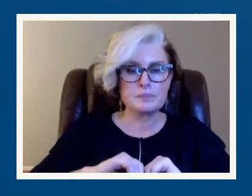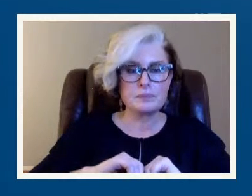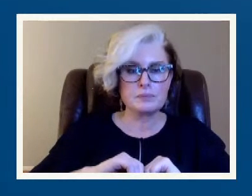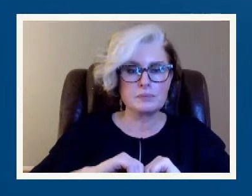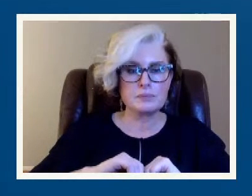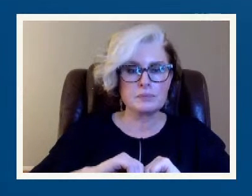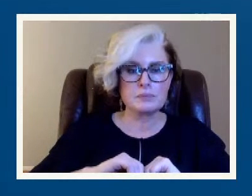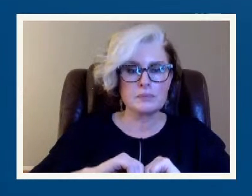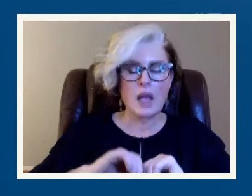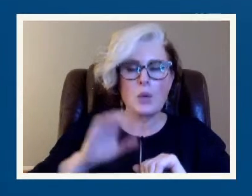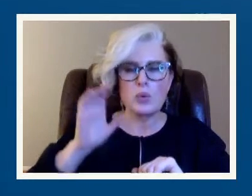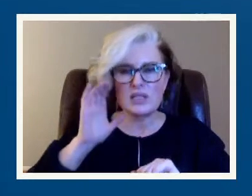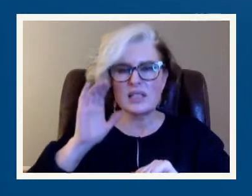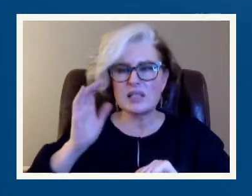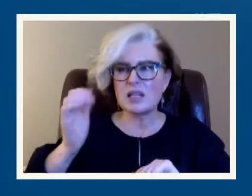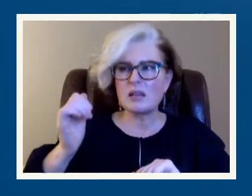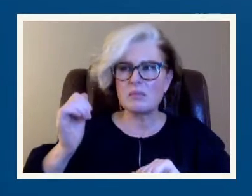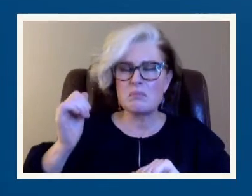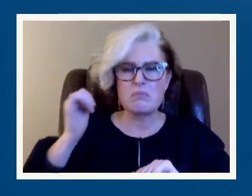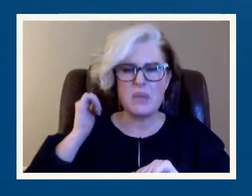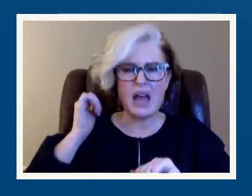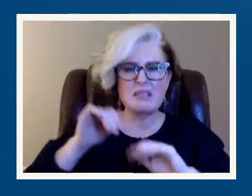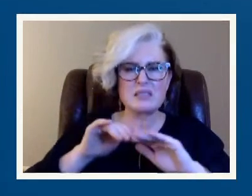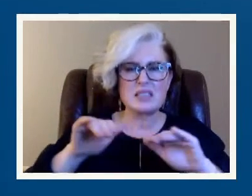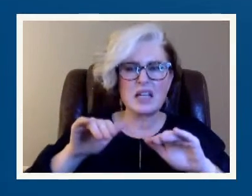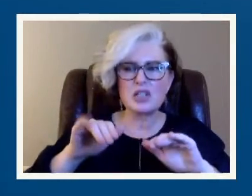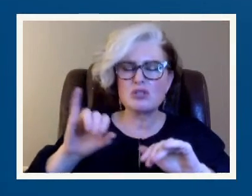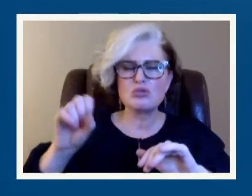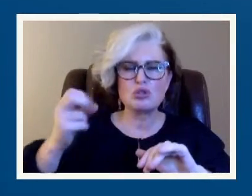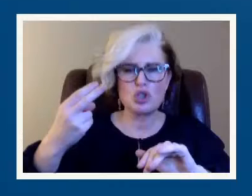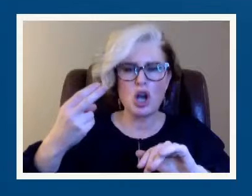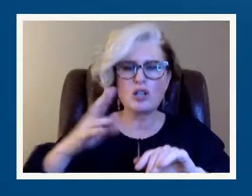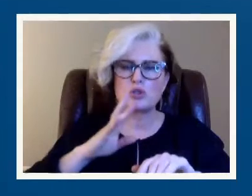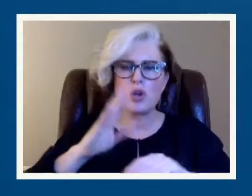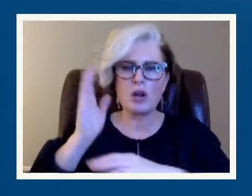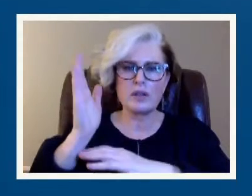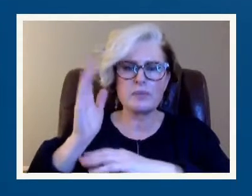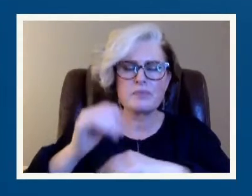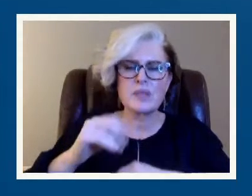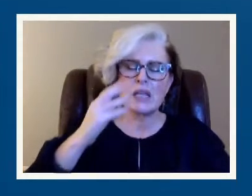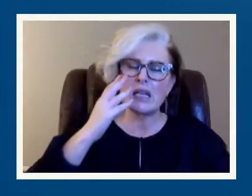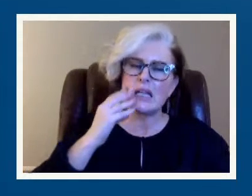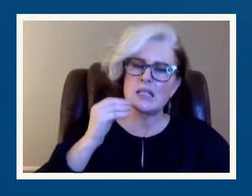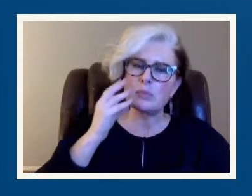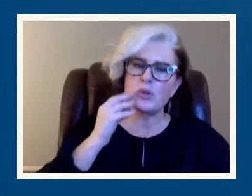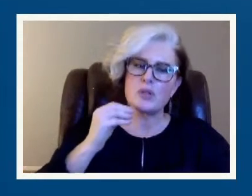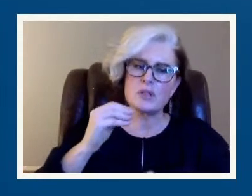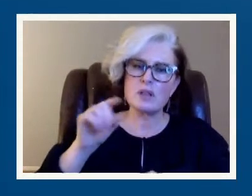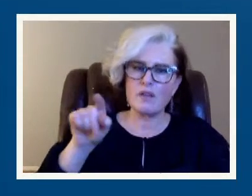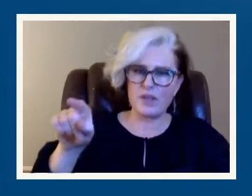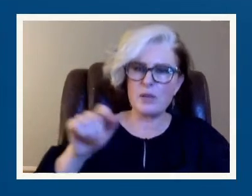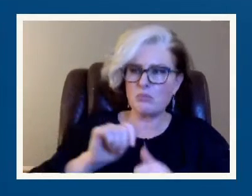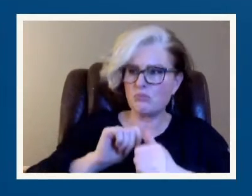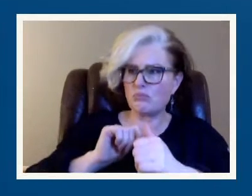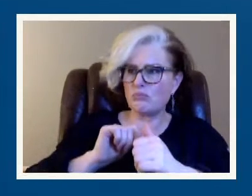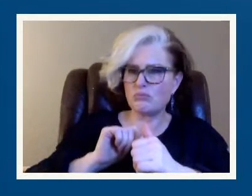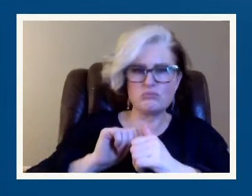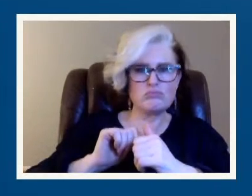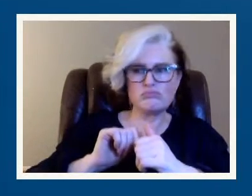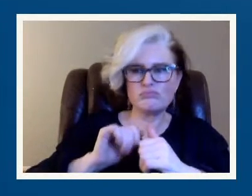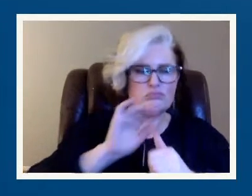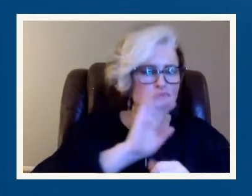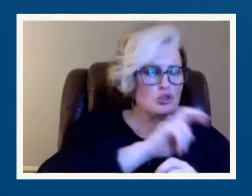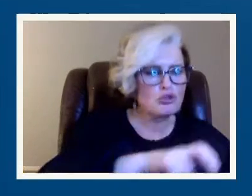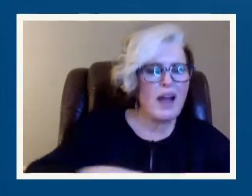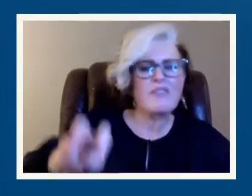I was listening backstage to what Josh talked about, the experience of him running for governor and traveling